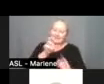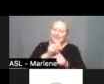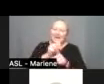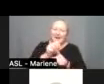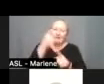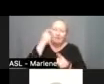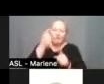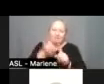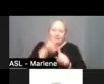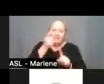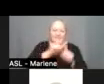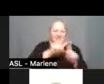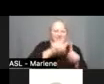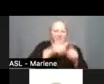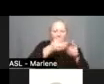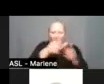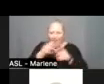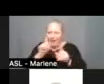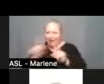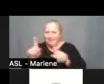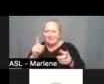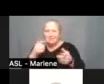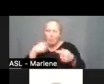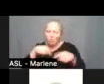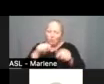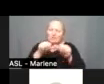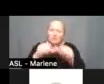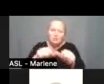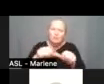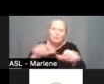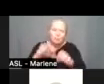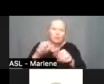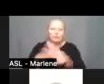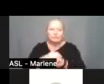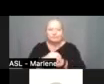fronts and so we're continuing to do that work you